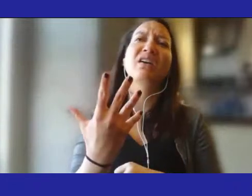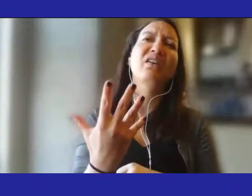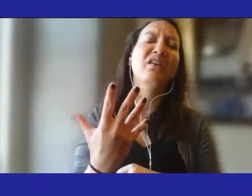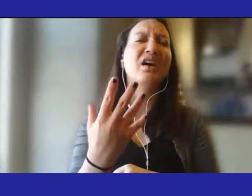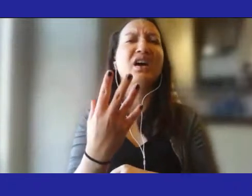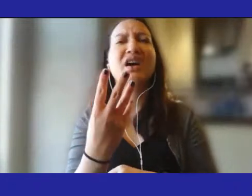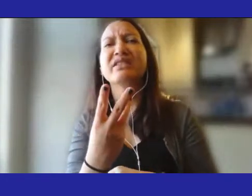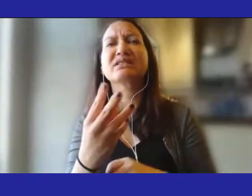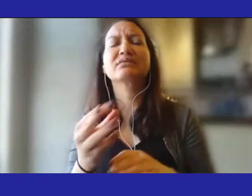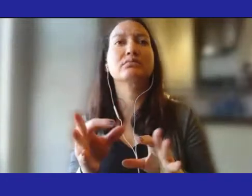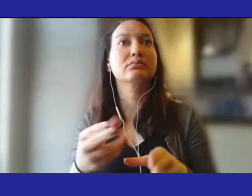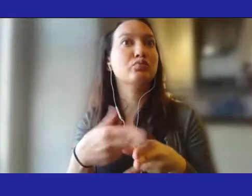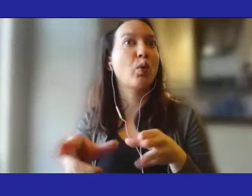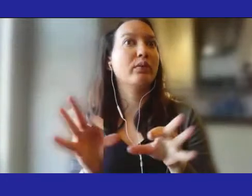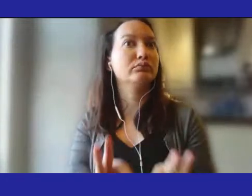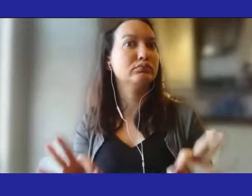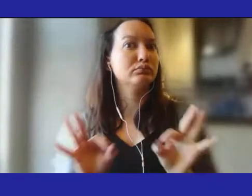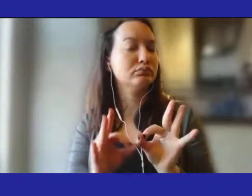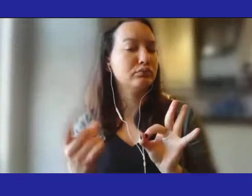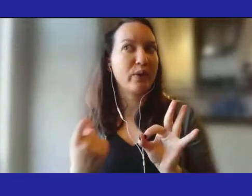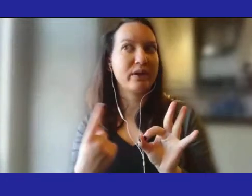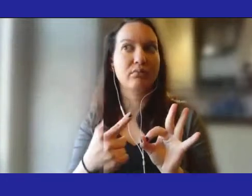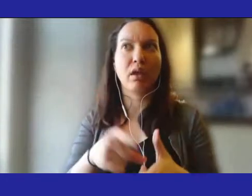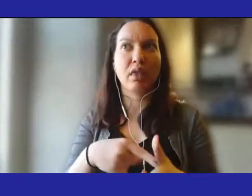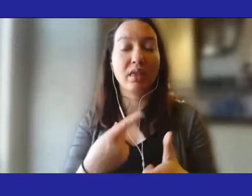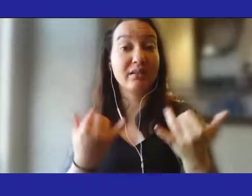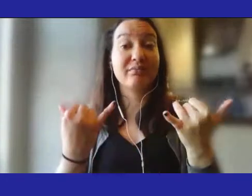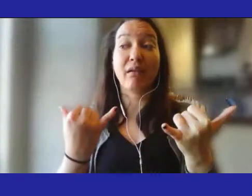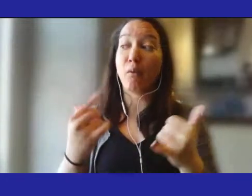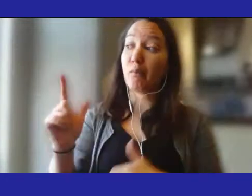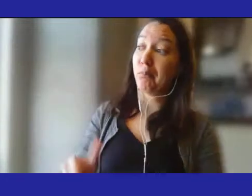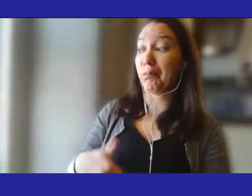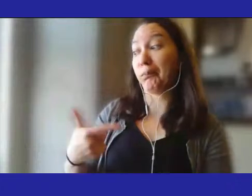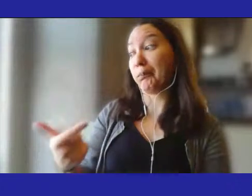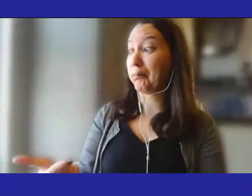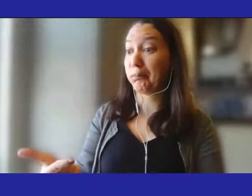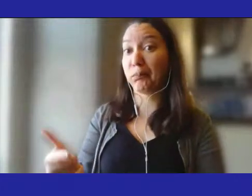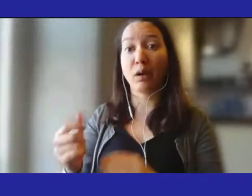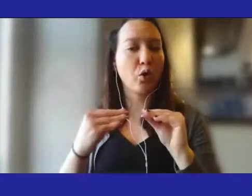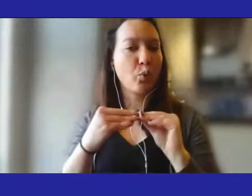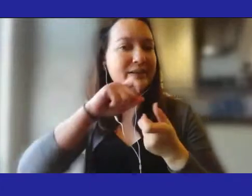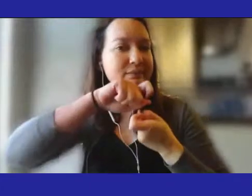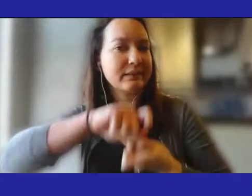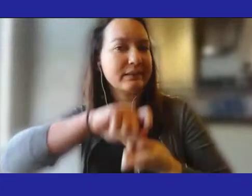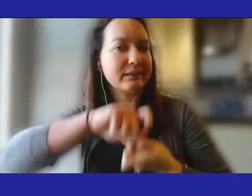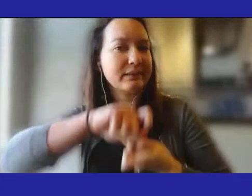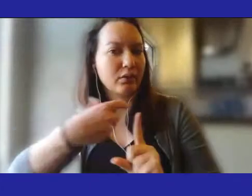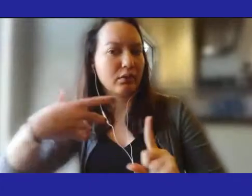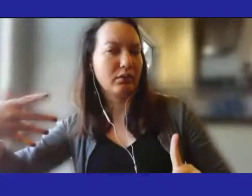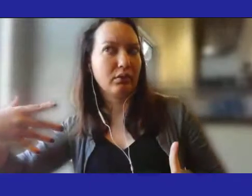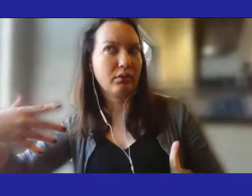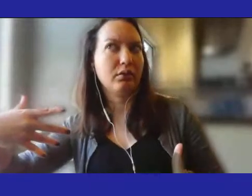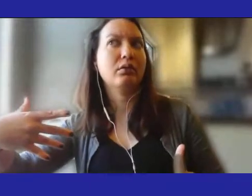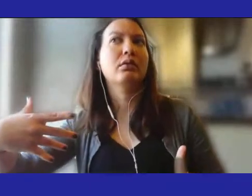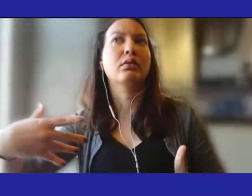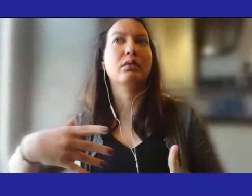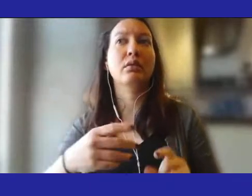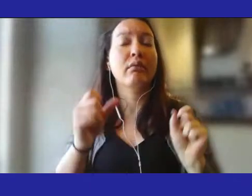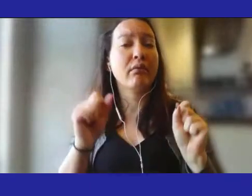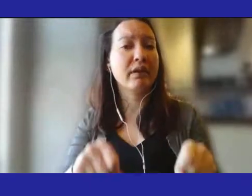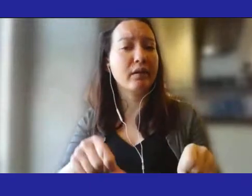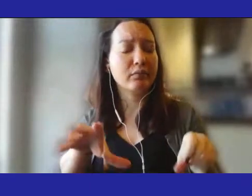critical questions and then say, and now we'll turn to a more detailed set of questions. And so you're able to